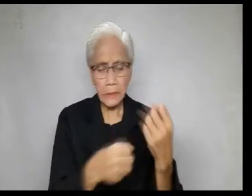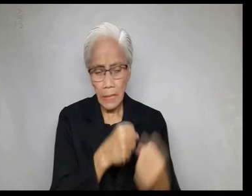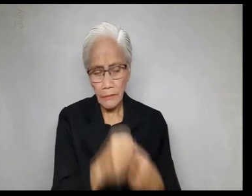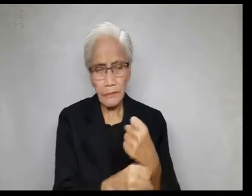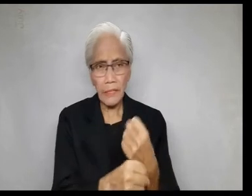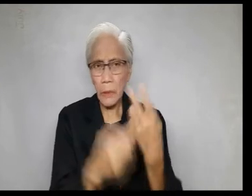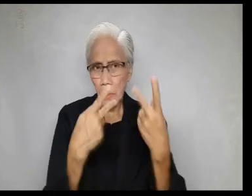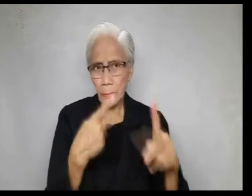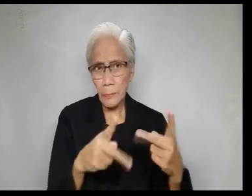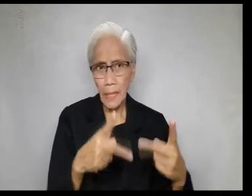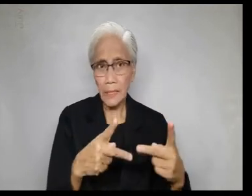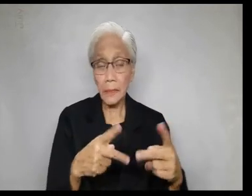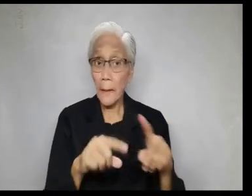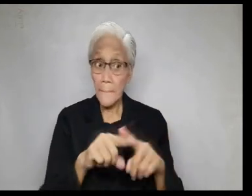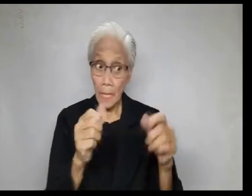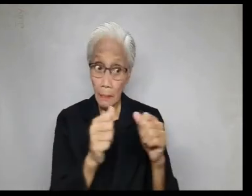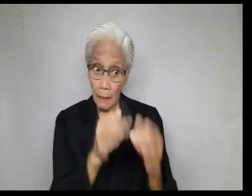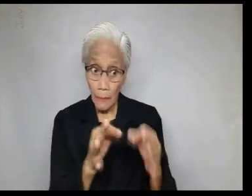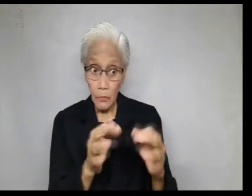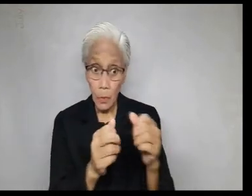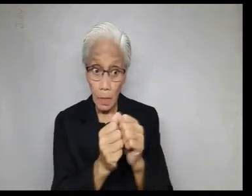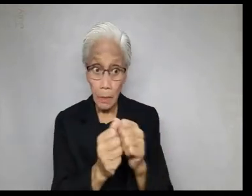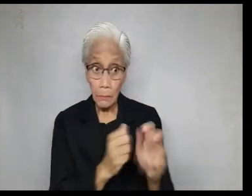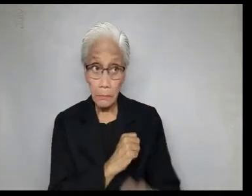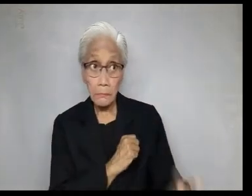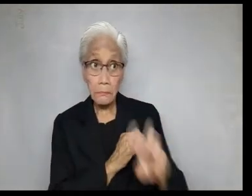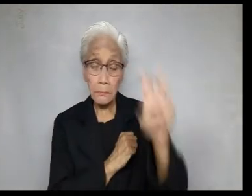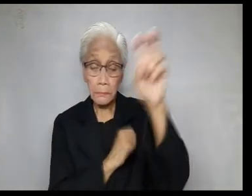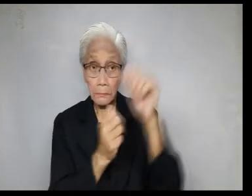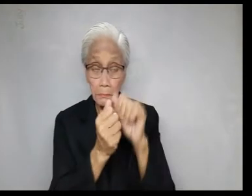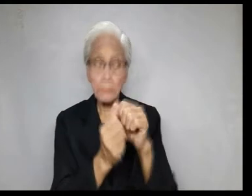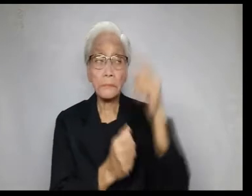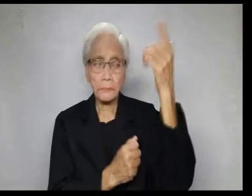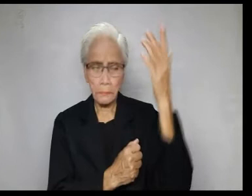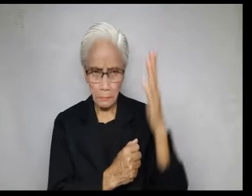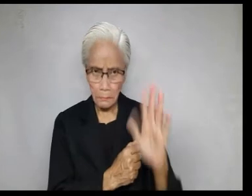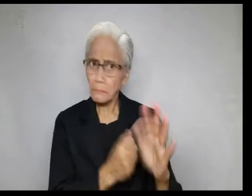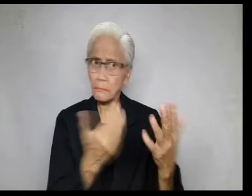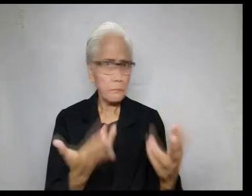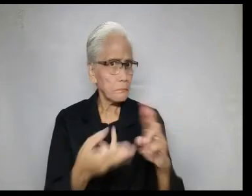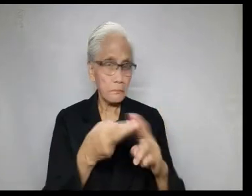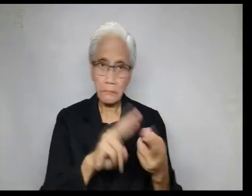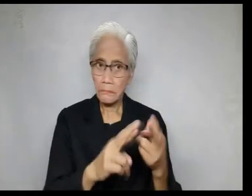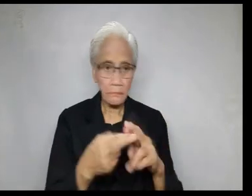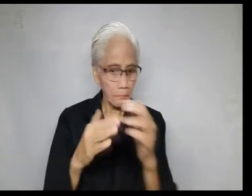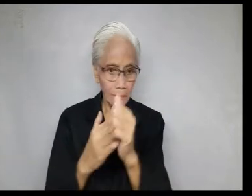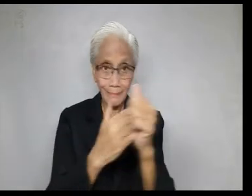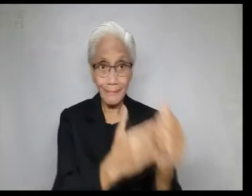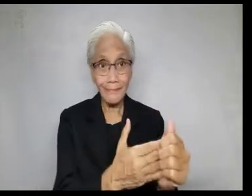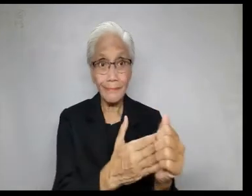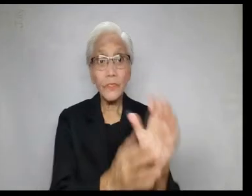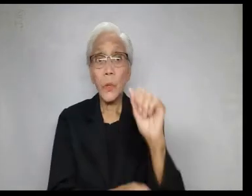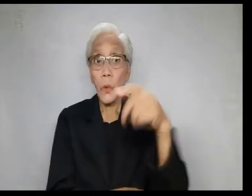full of meaningless thorns, sufferings, and pains. But if we journey with God through